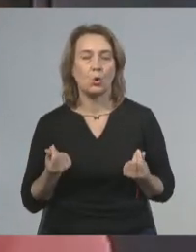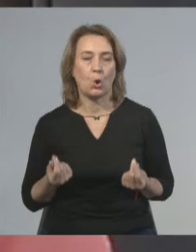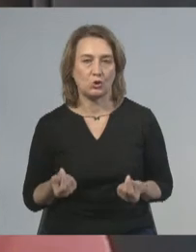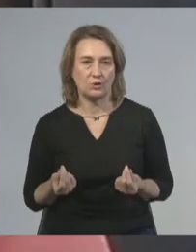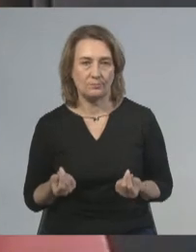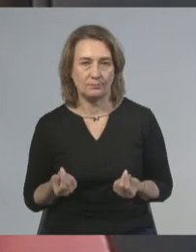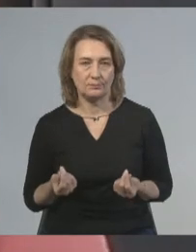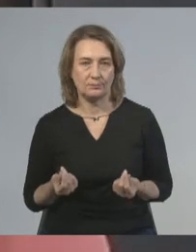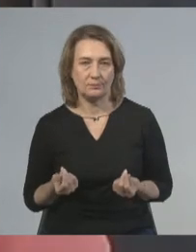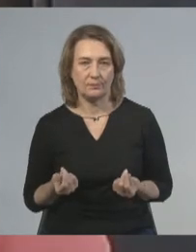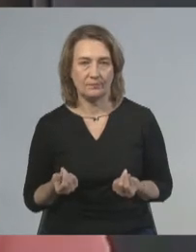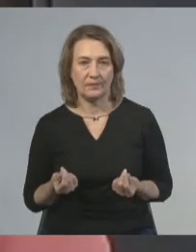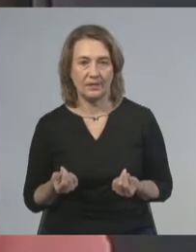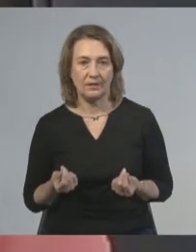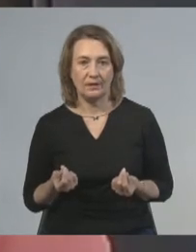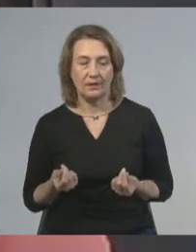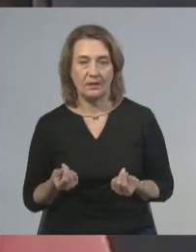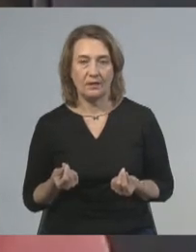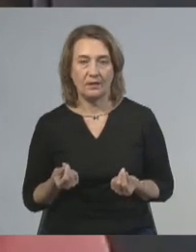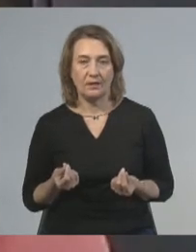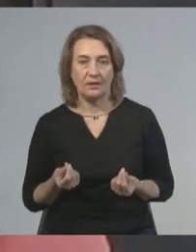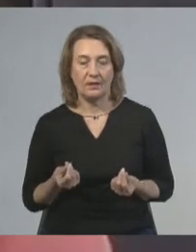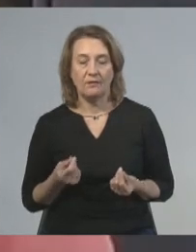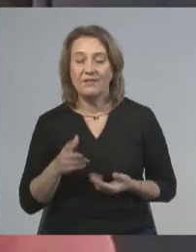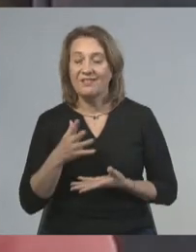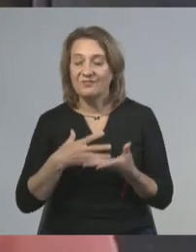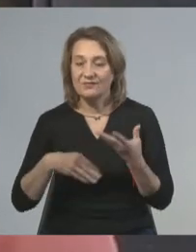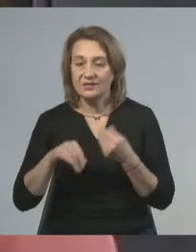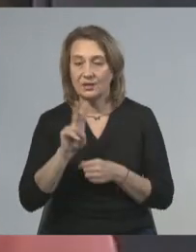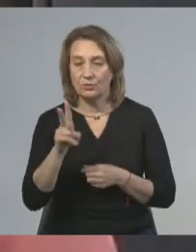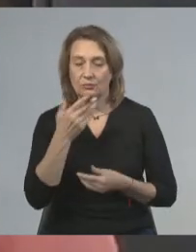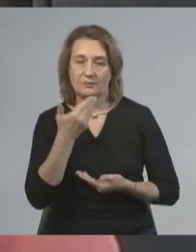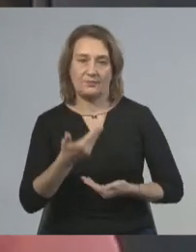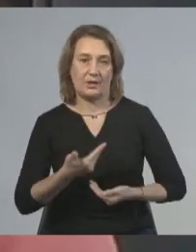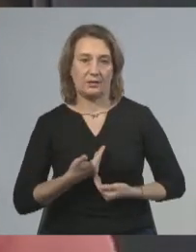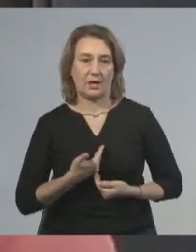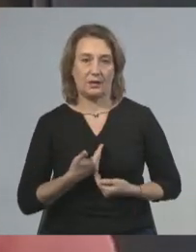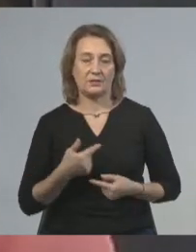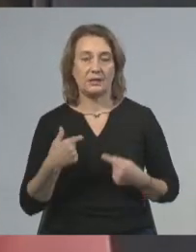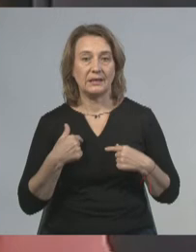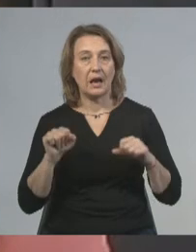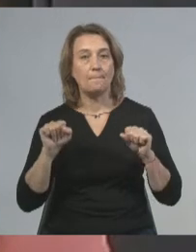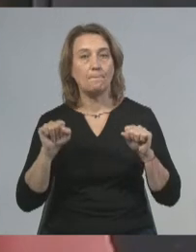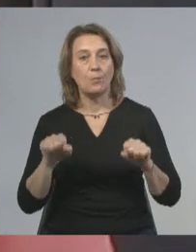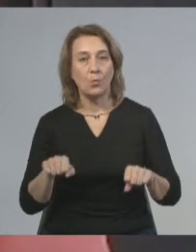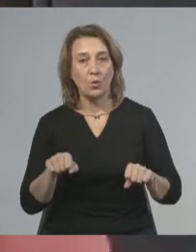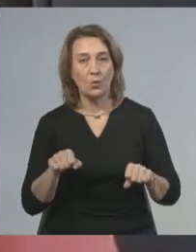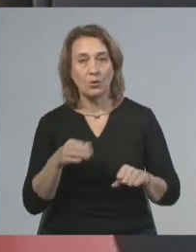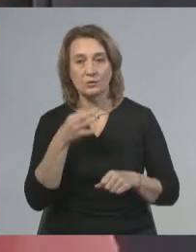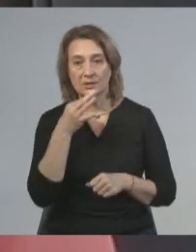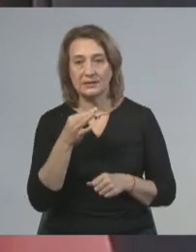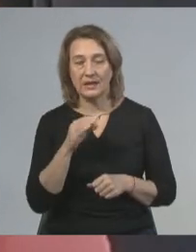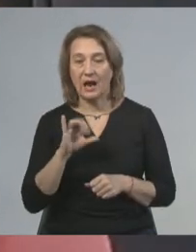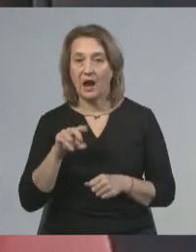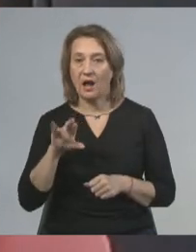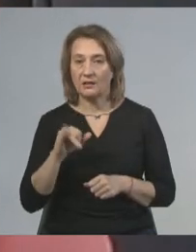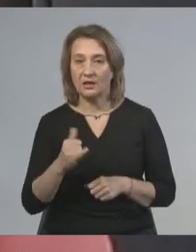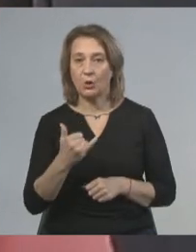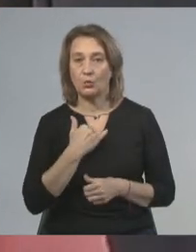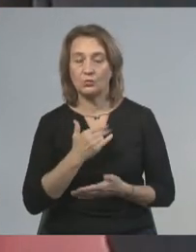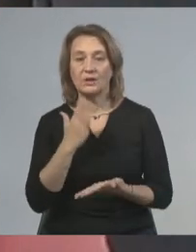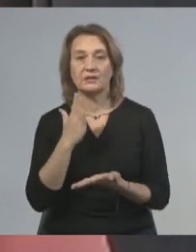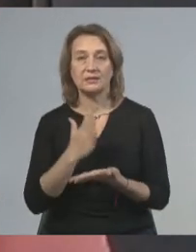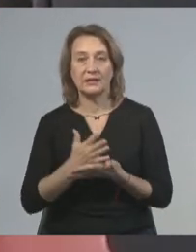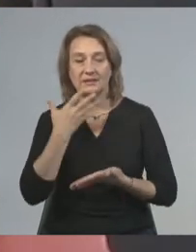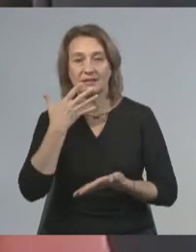advertising we take money for that officially that is why i would like to say